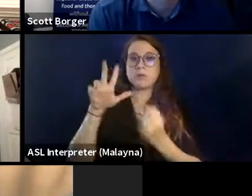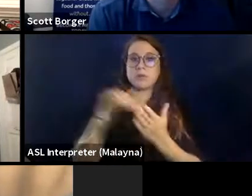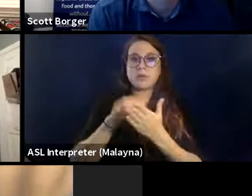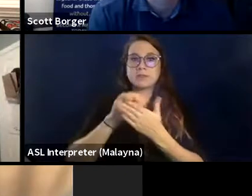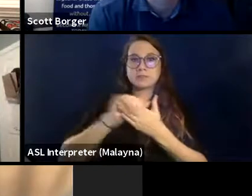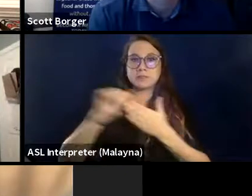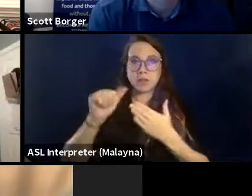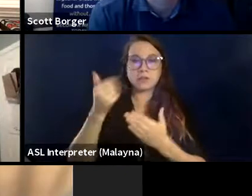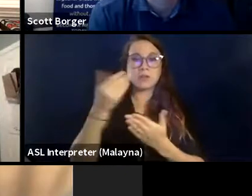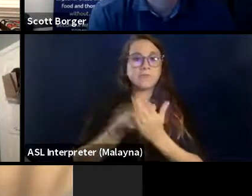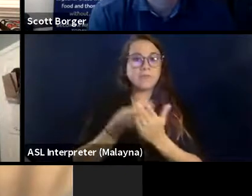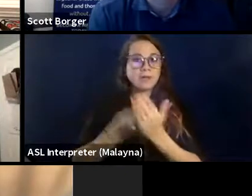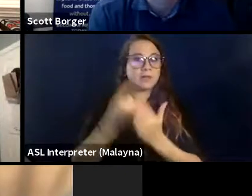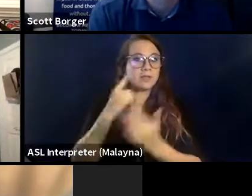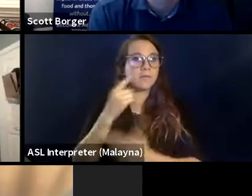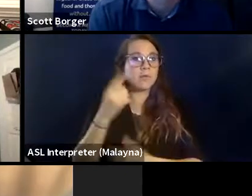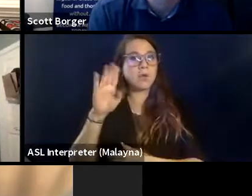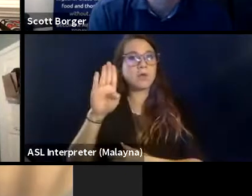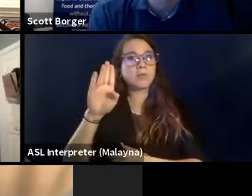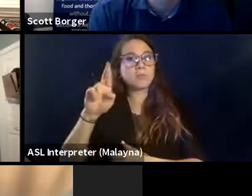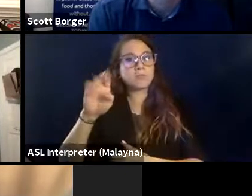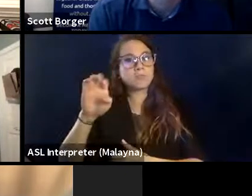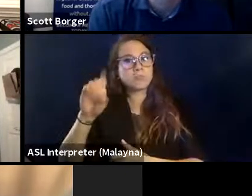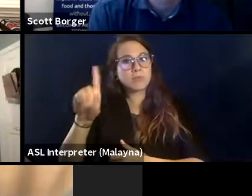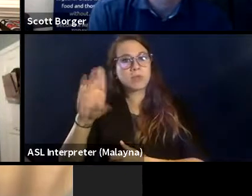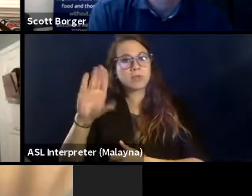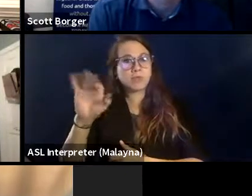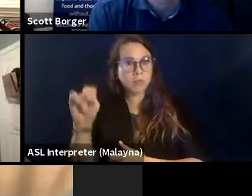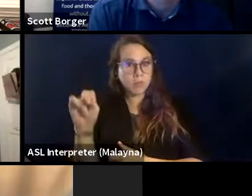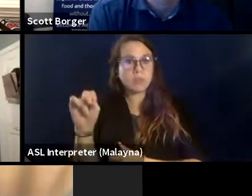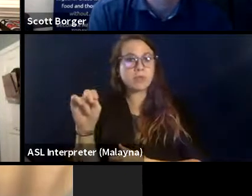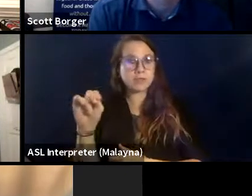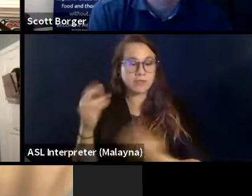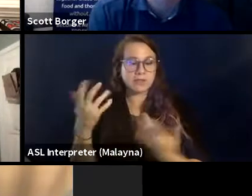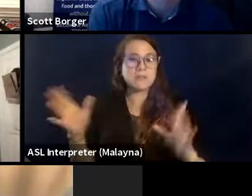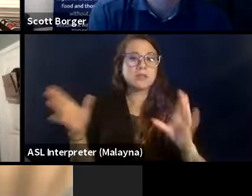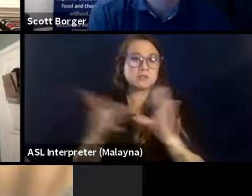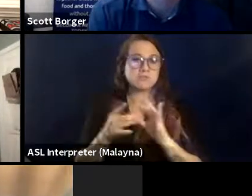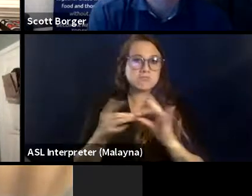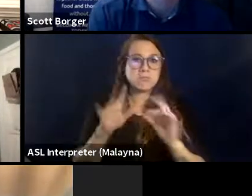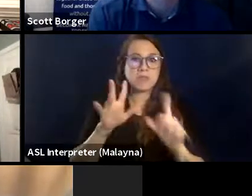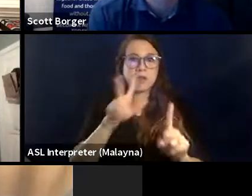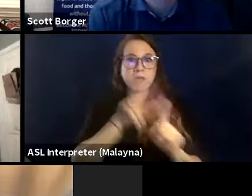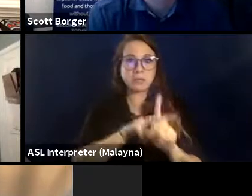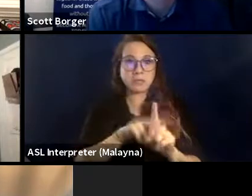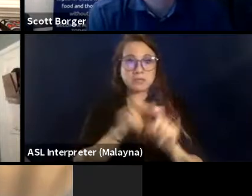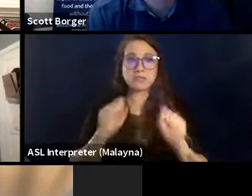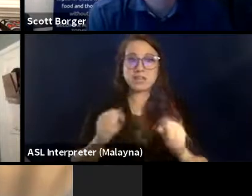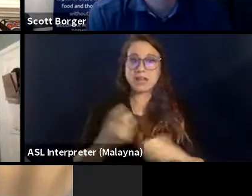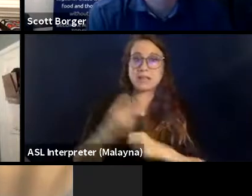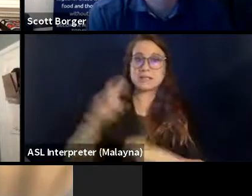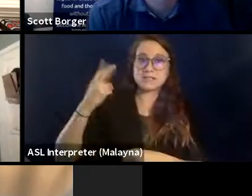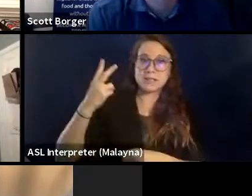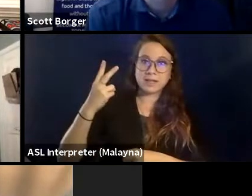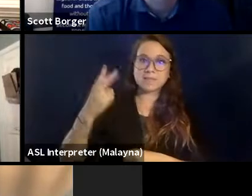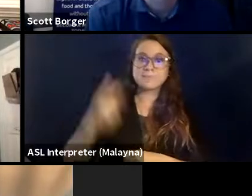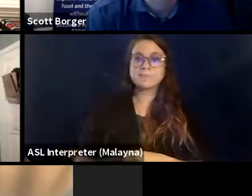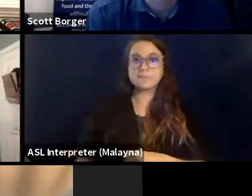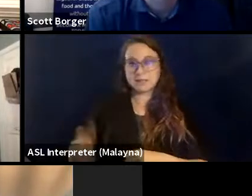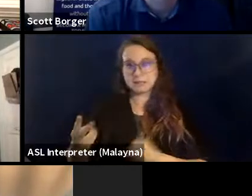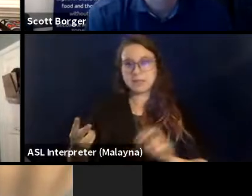$3,000 in funding for Breadcoin as they've outlined in their application. Can I get a second?